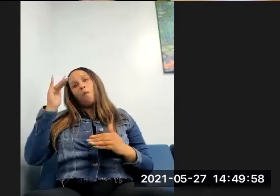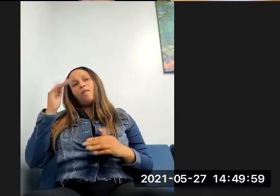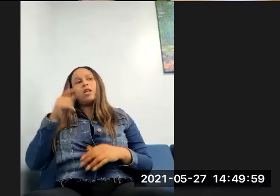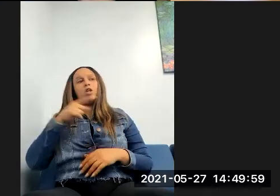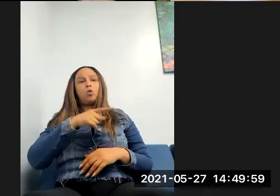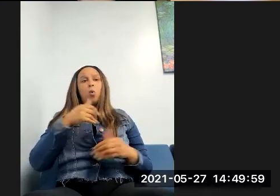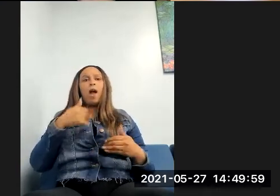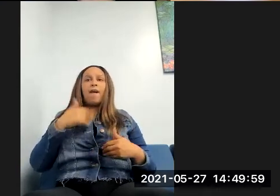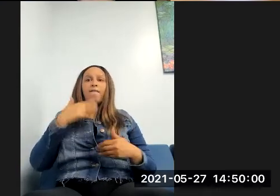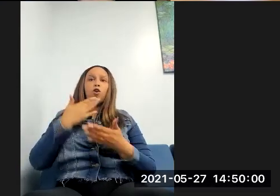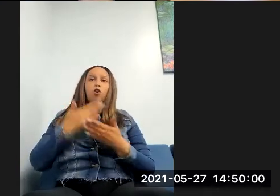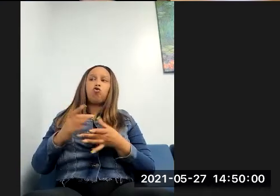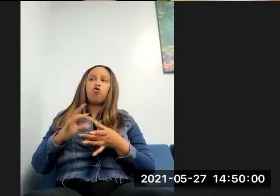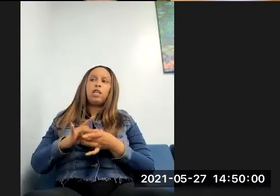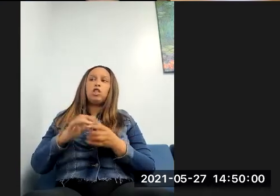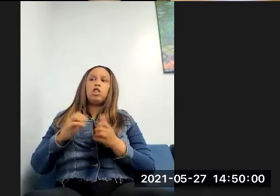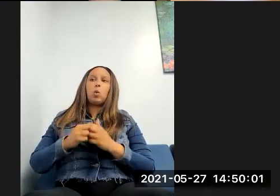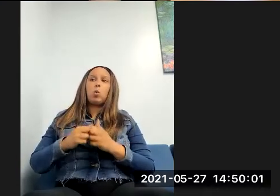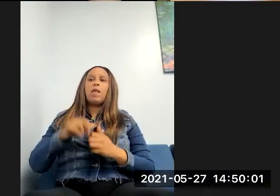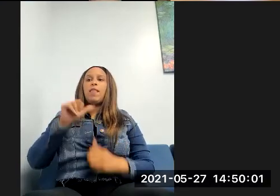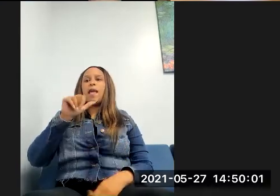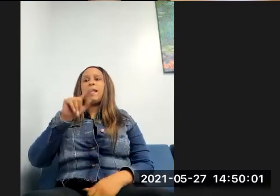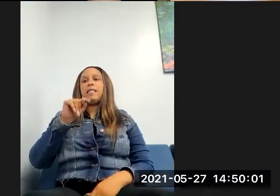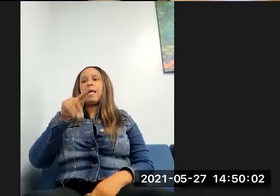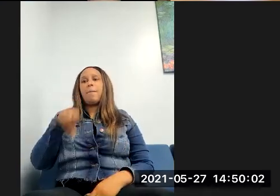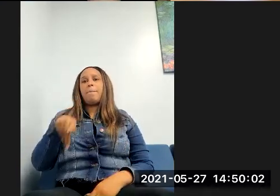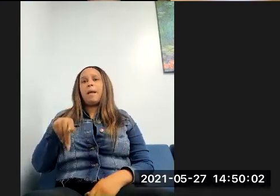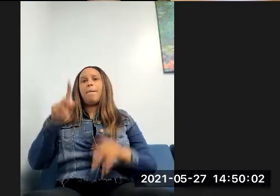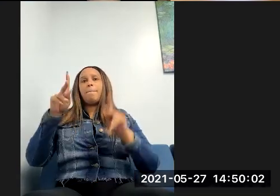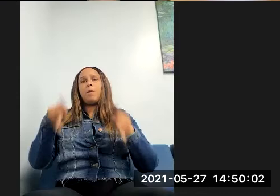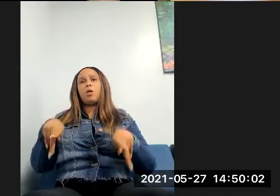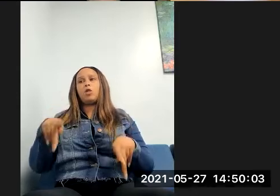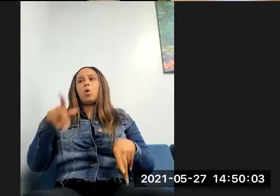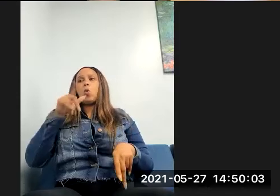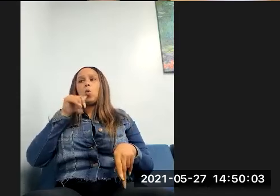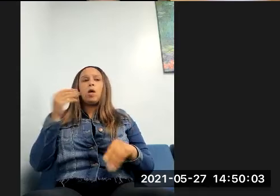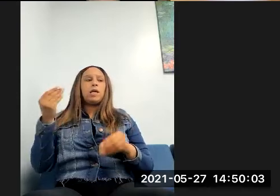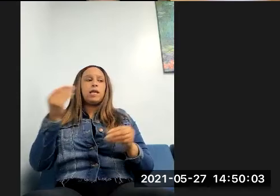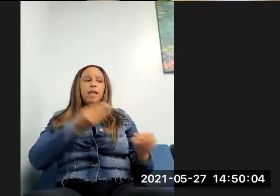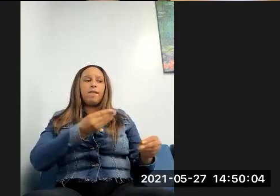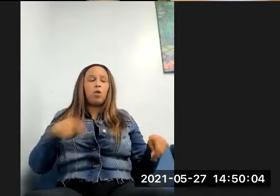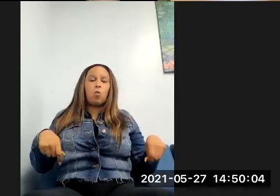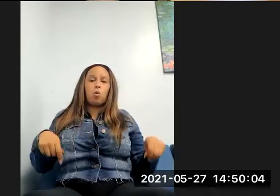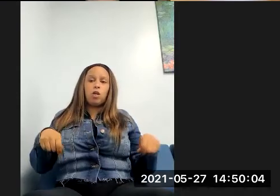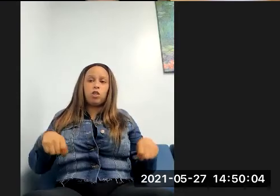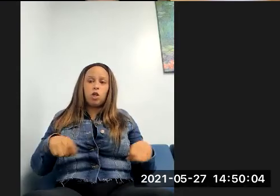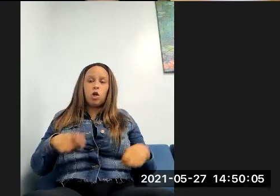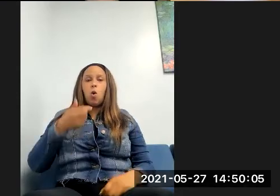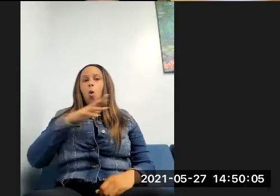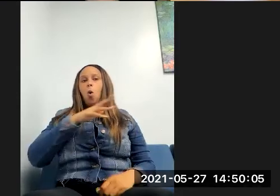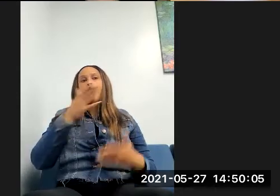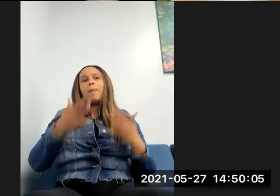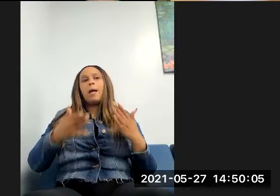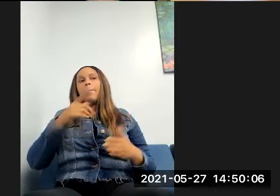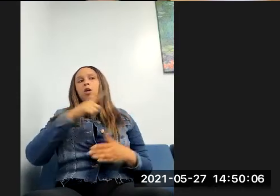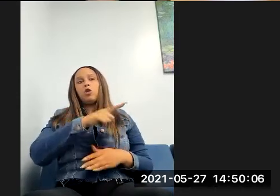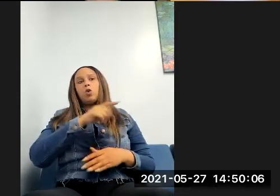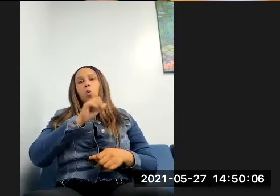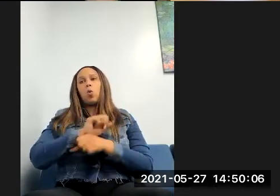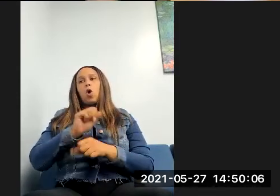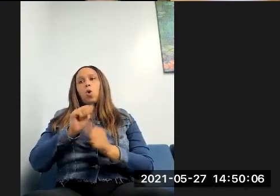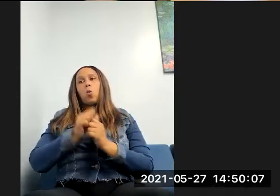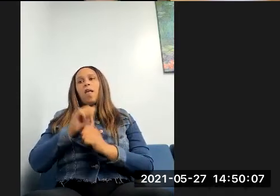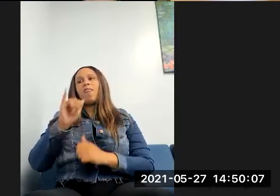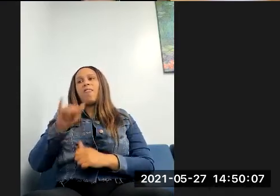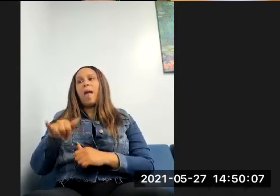the ATP as the supplier, or you may have chosen to work with that particular supplier because